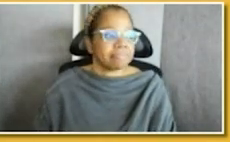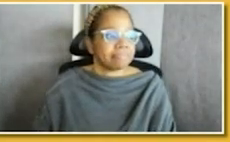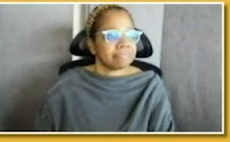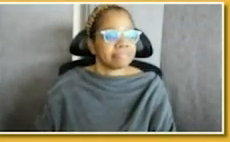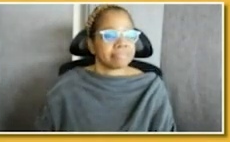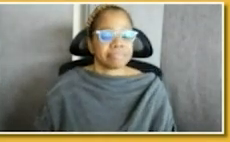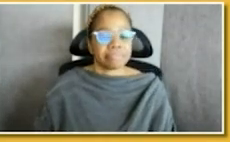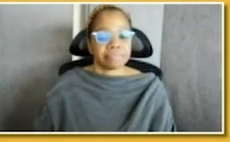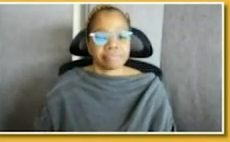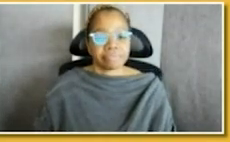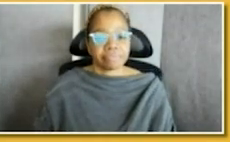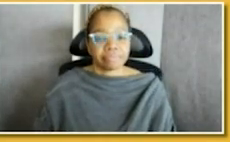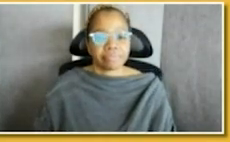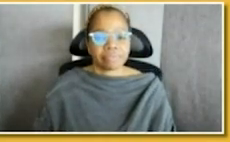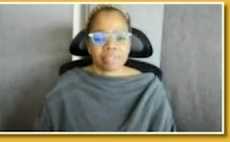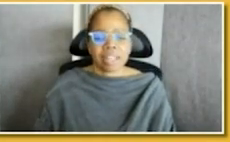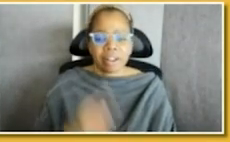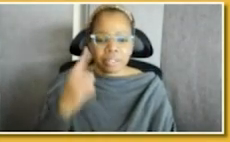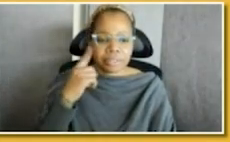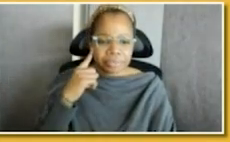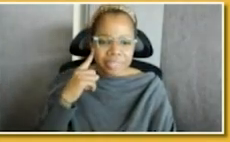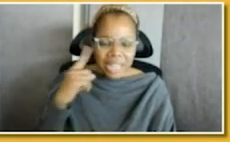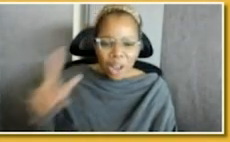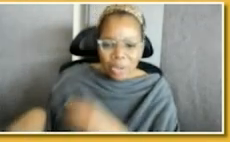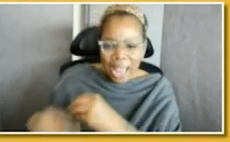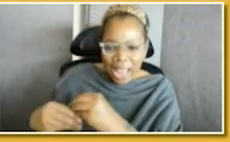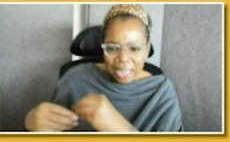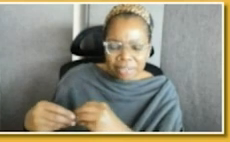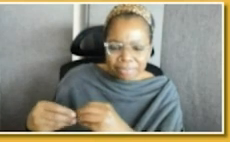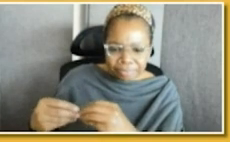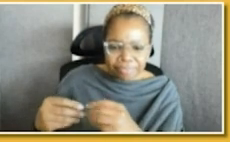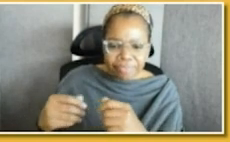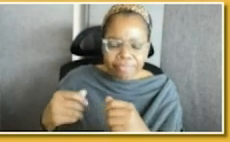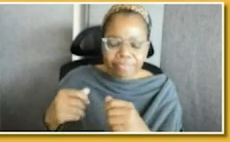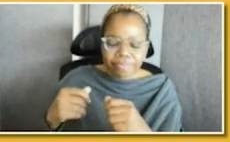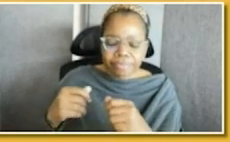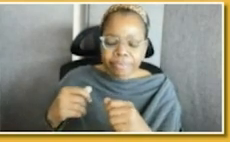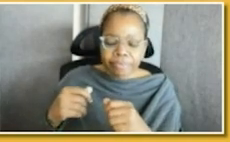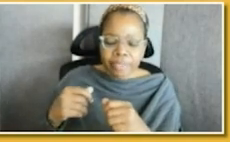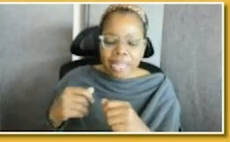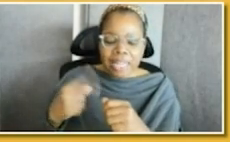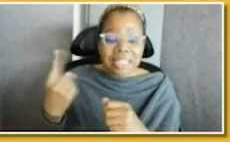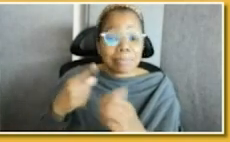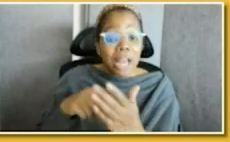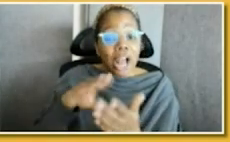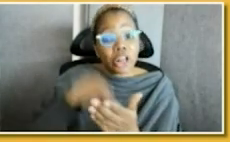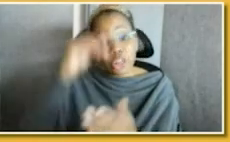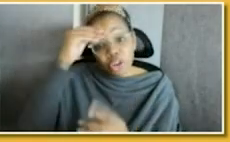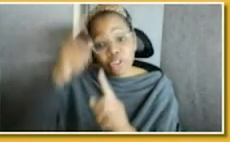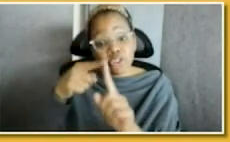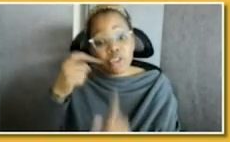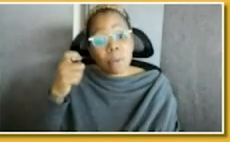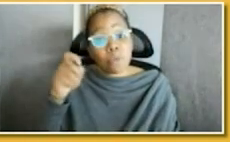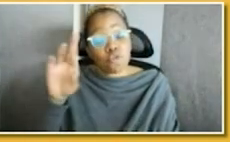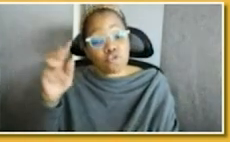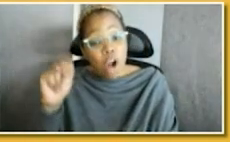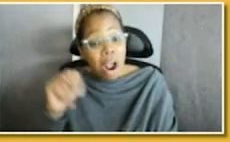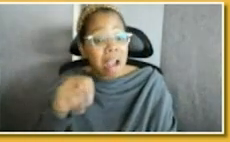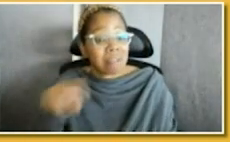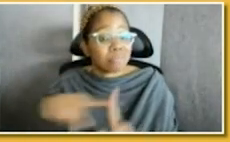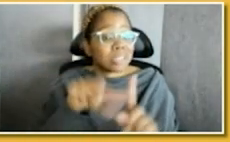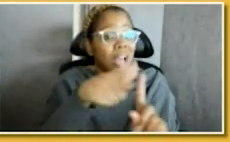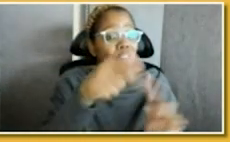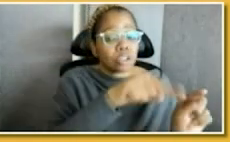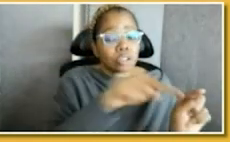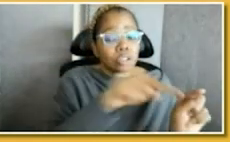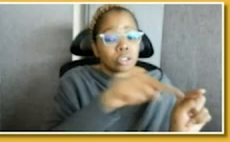Yeah, and I think just to add to that, something that I learned from, you know, from Ron and from others is, you know,